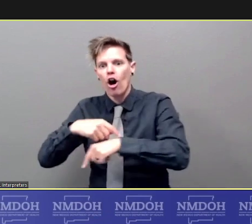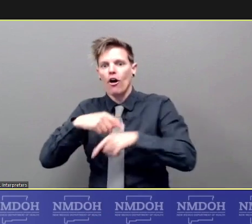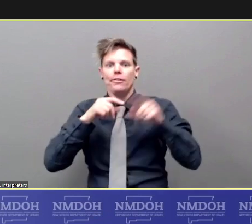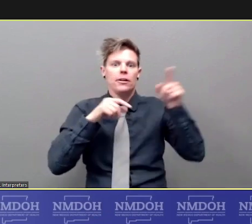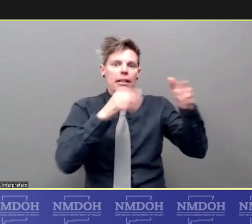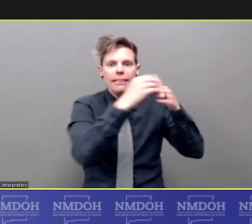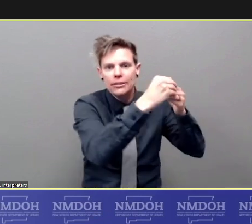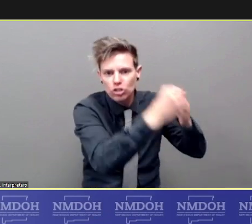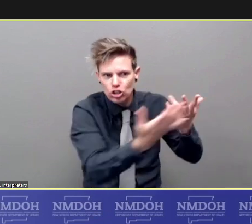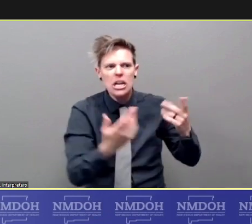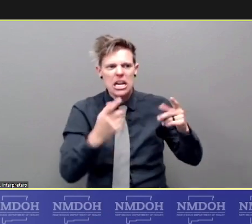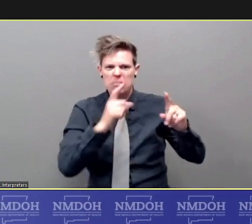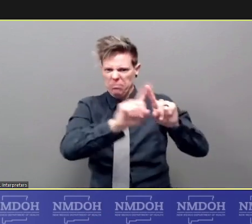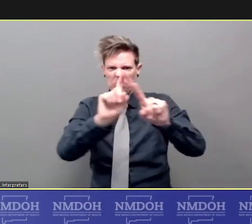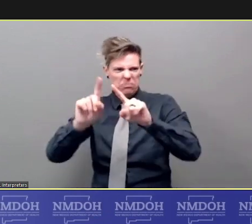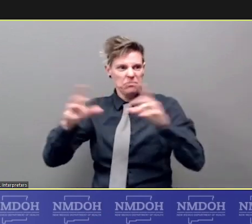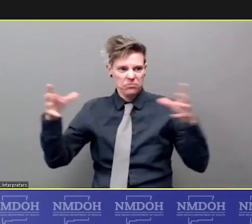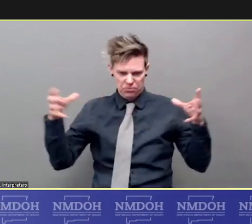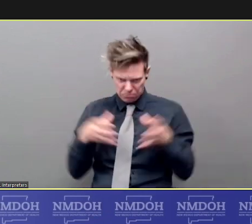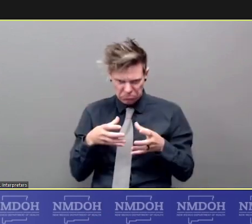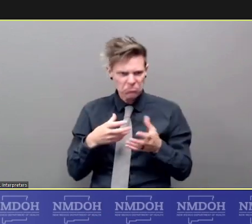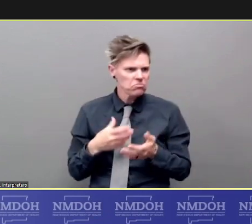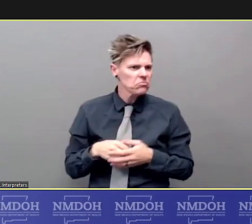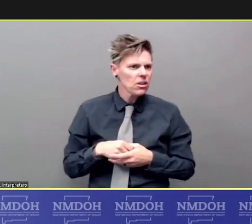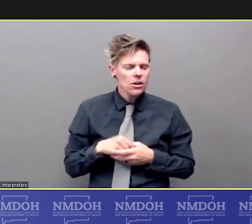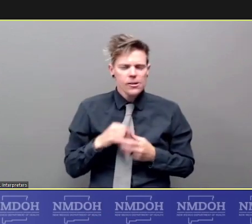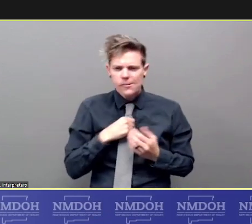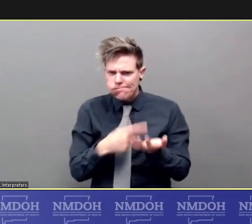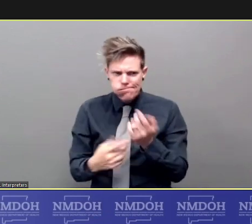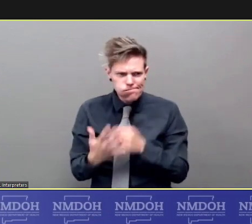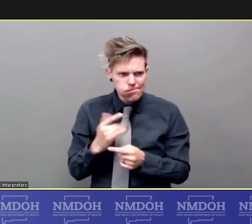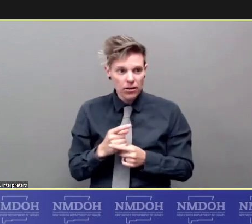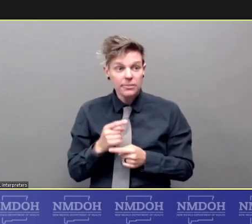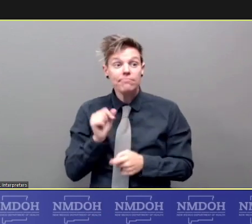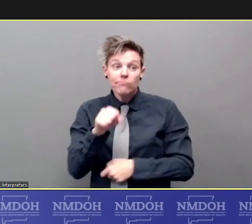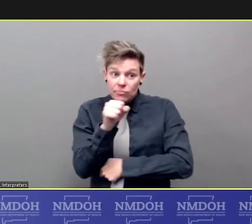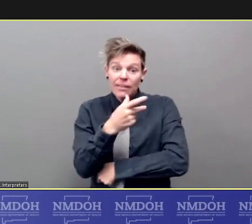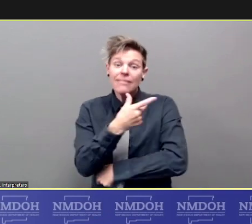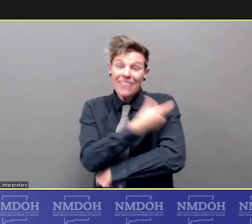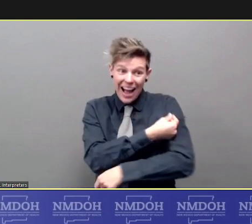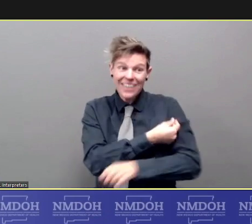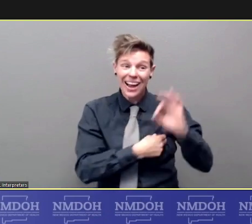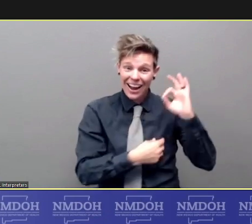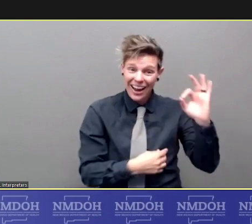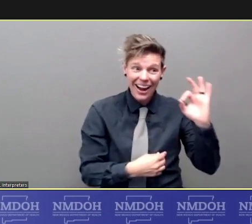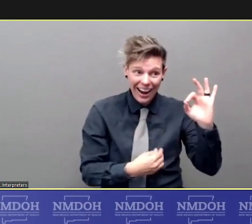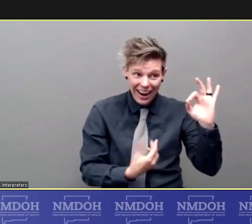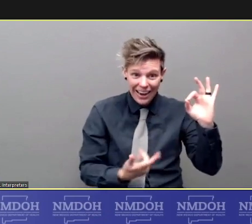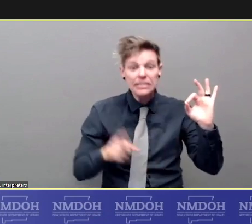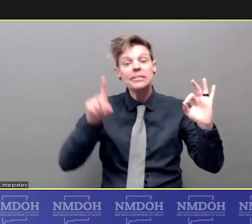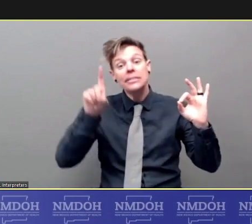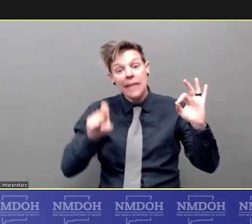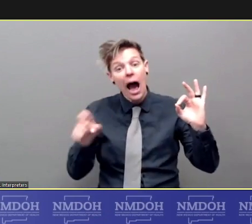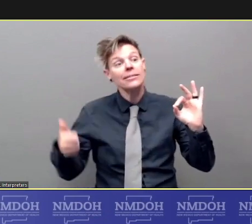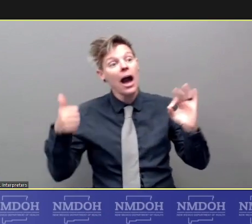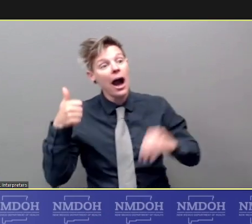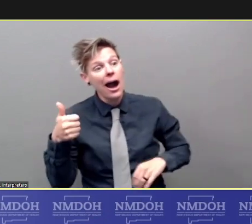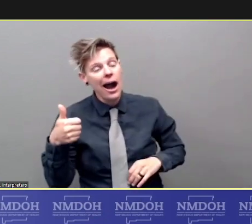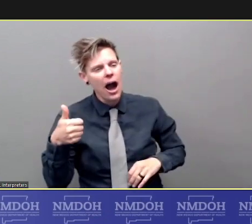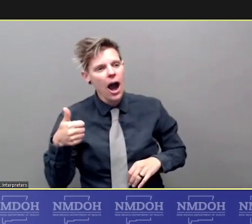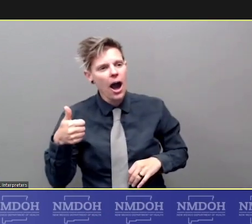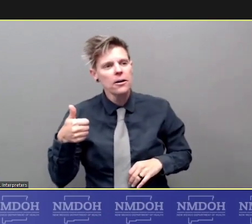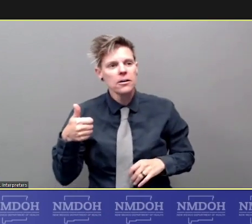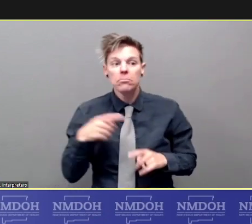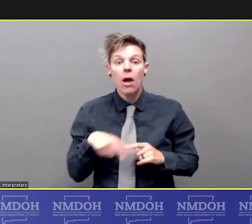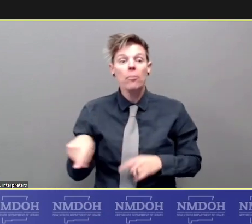of expected answers, like vaccines and testing, where New Mexico led the nation, but a number of people put communication.